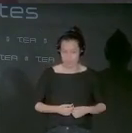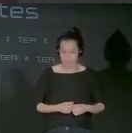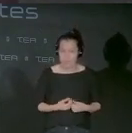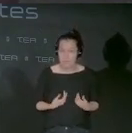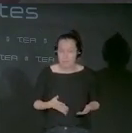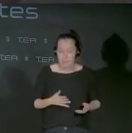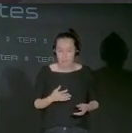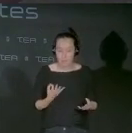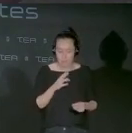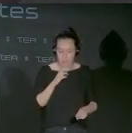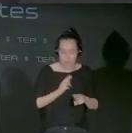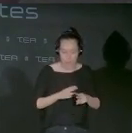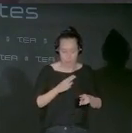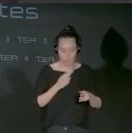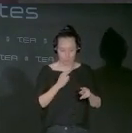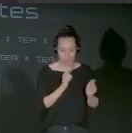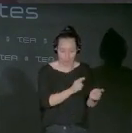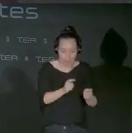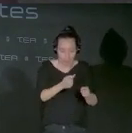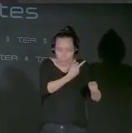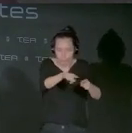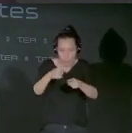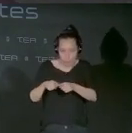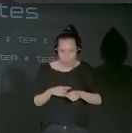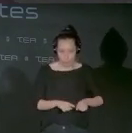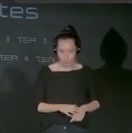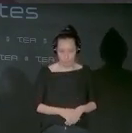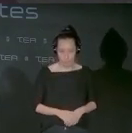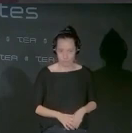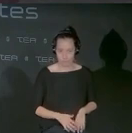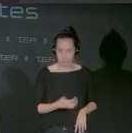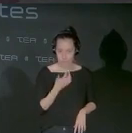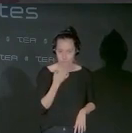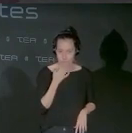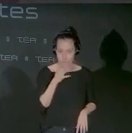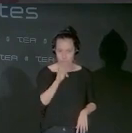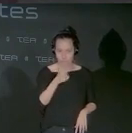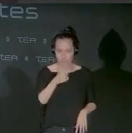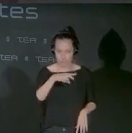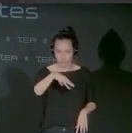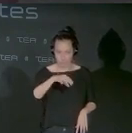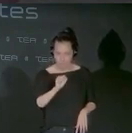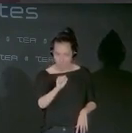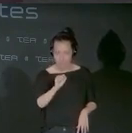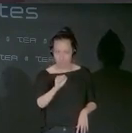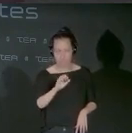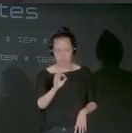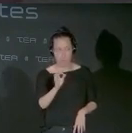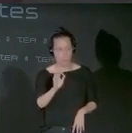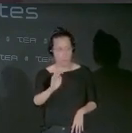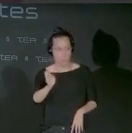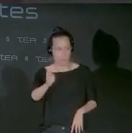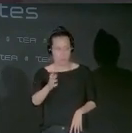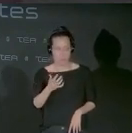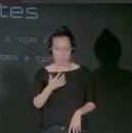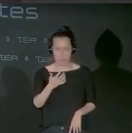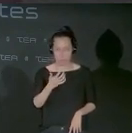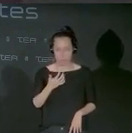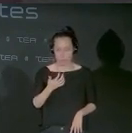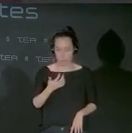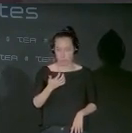into Figma or any type of collaborative environment, but it's